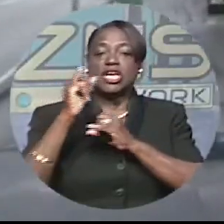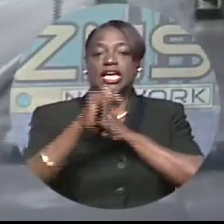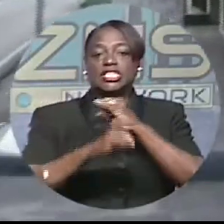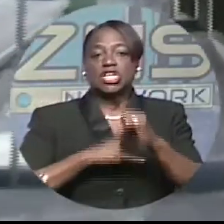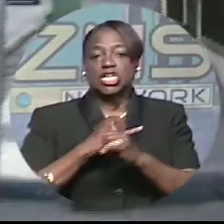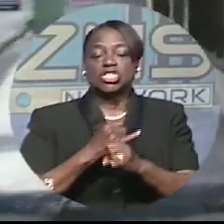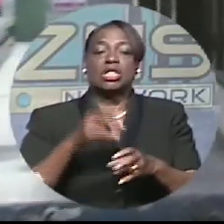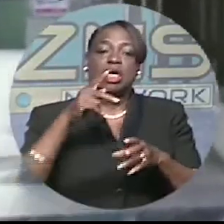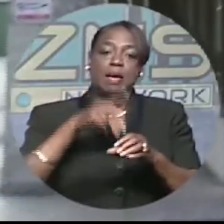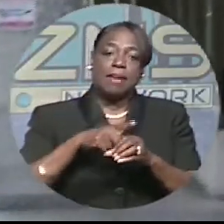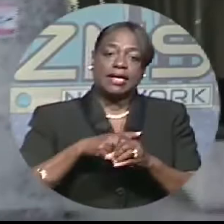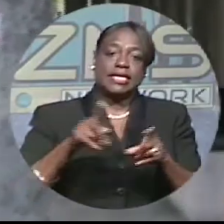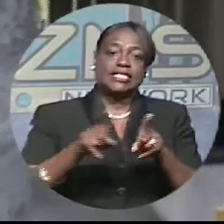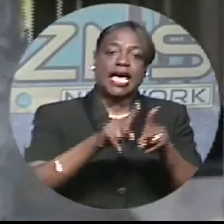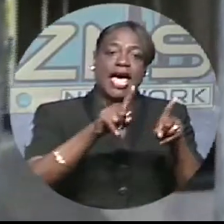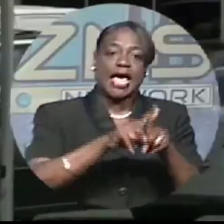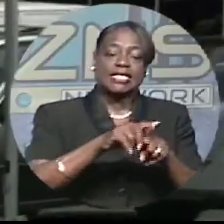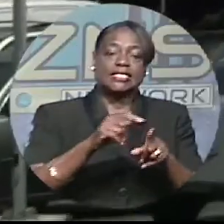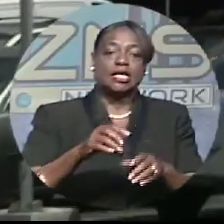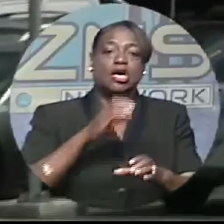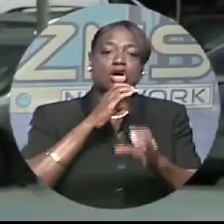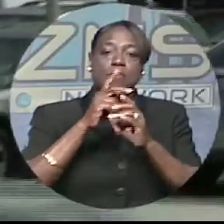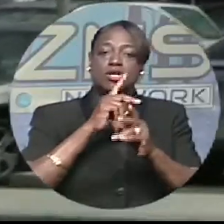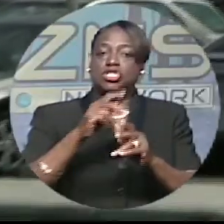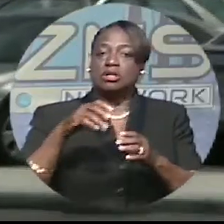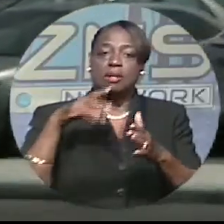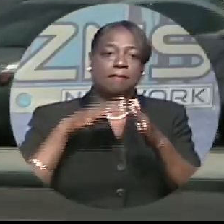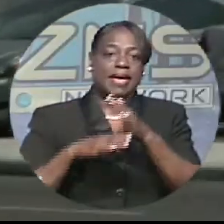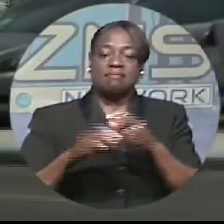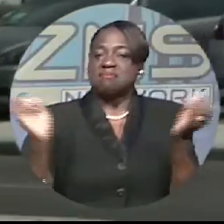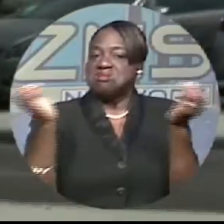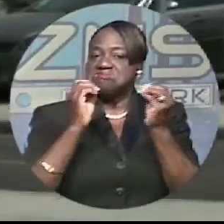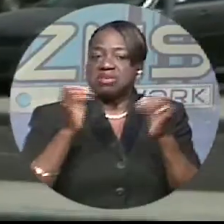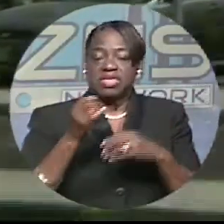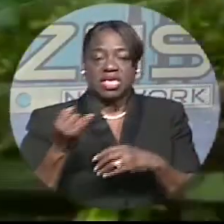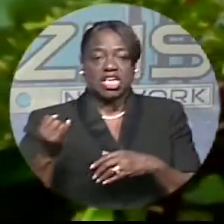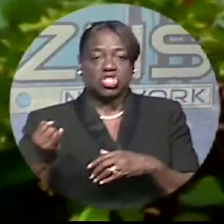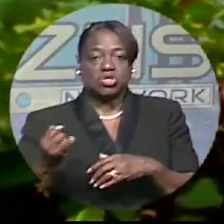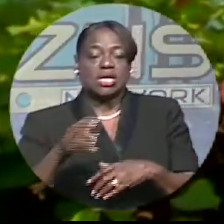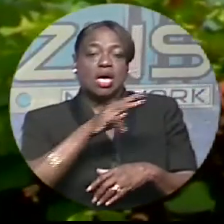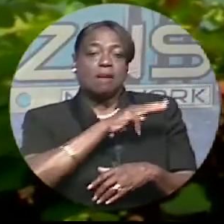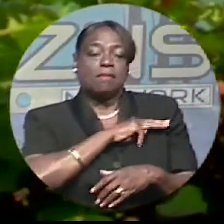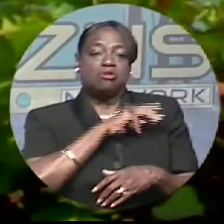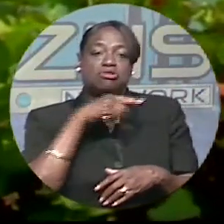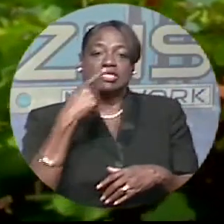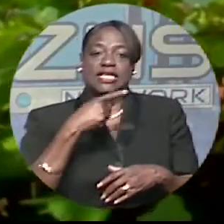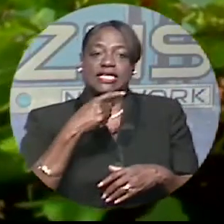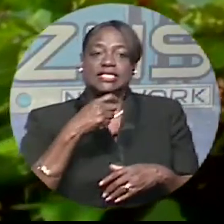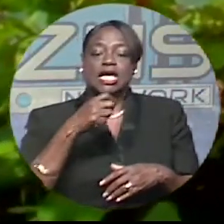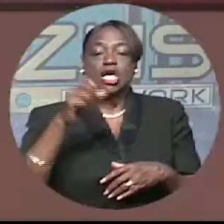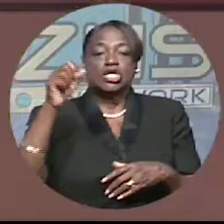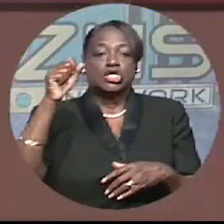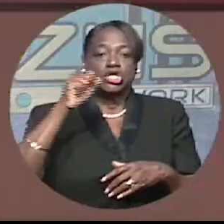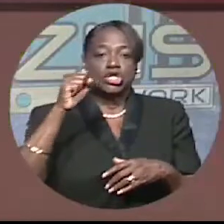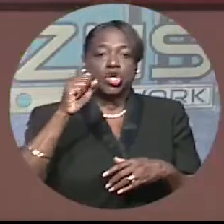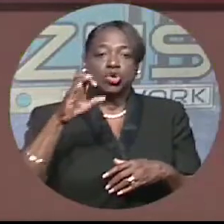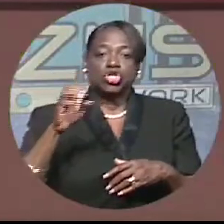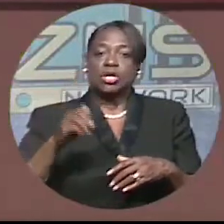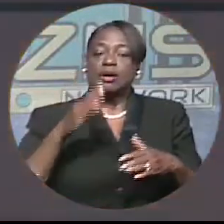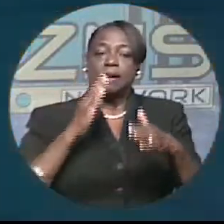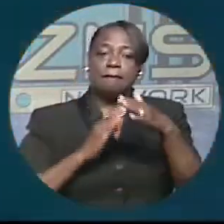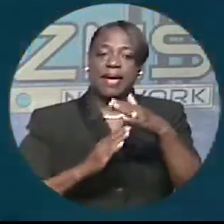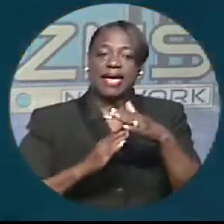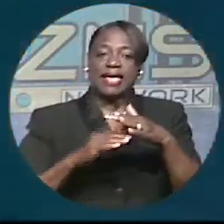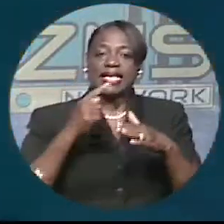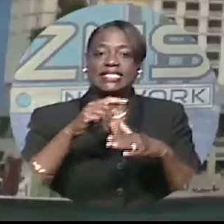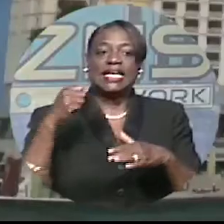other commercial banks, have no issues. And here's why Munro feels that way. Scotiabank is reportedly Atlantis' banker, and CIBC First